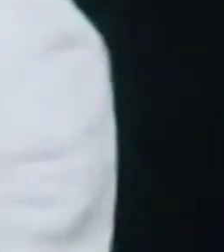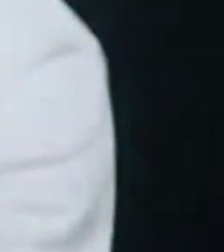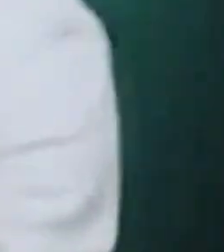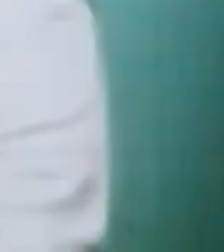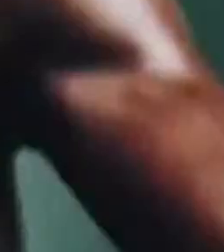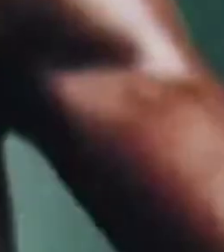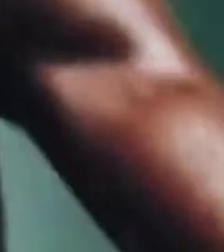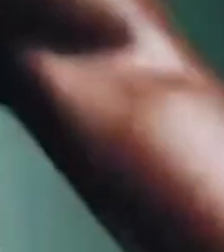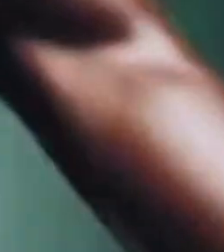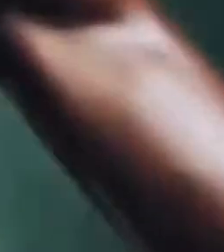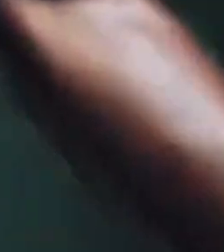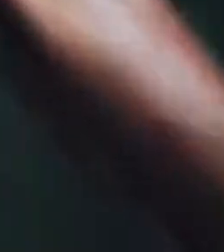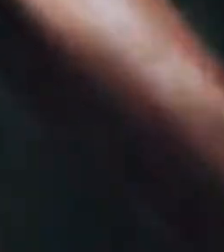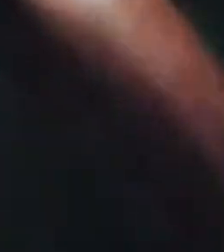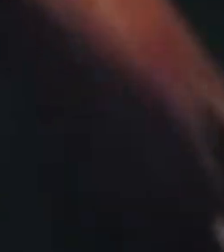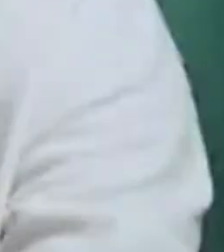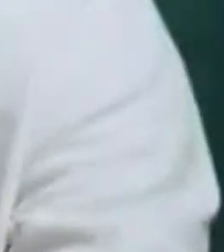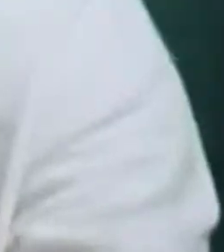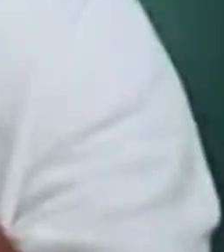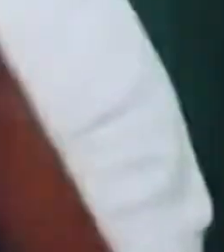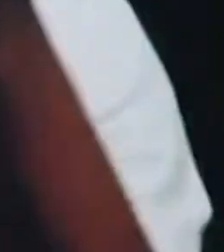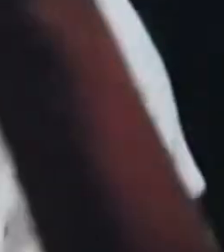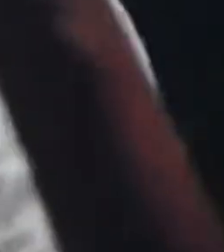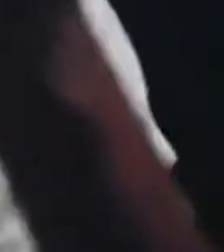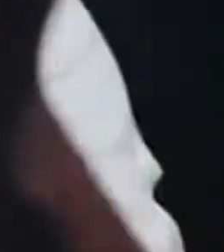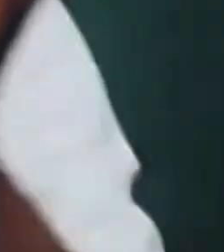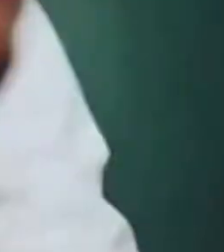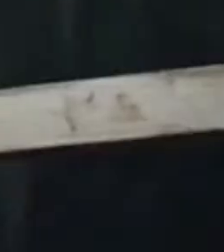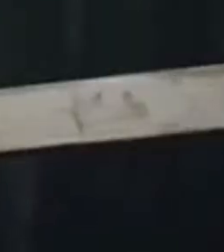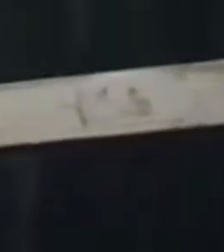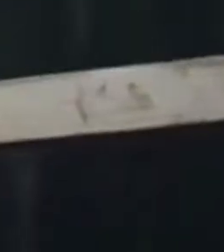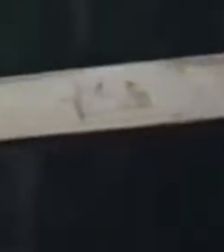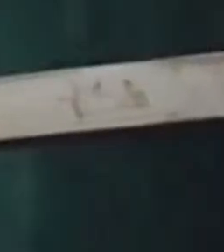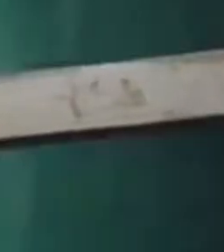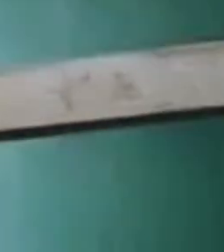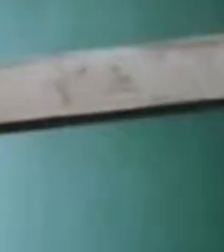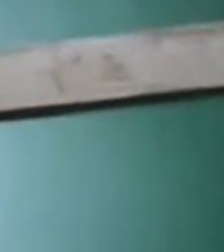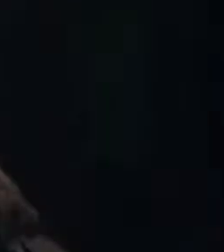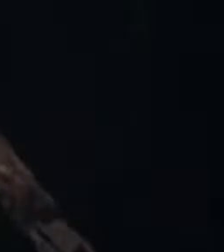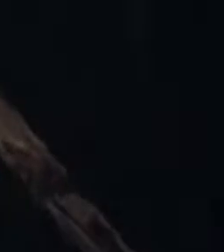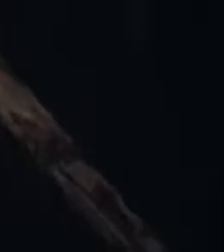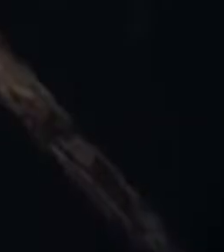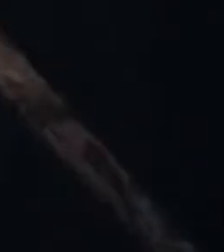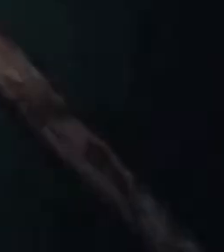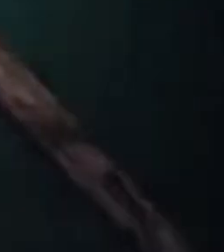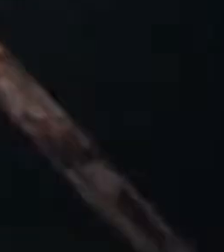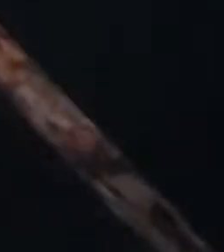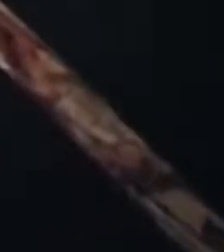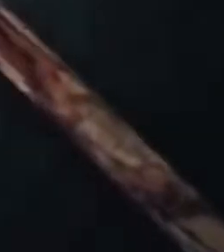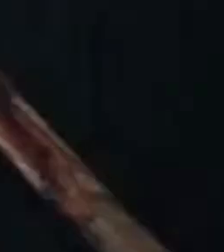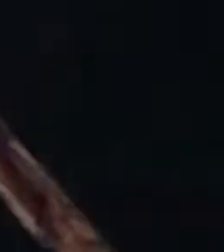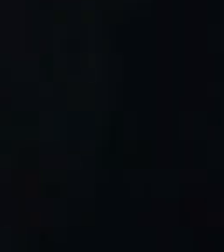Adorando Mexican chili, body moody, piri piri. I'm a feeling, see I got diddy, them just got that